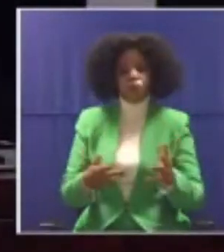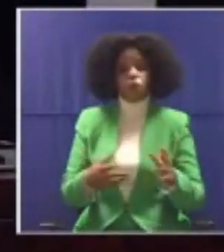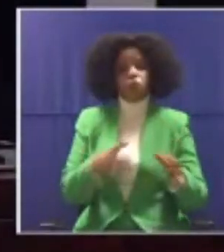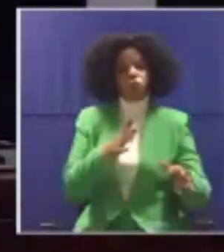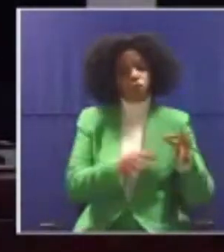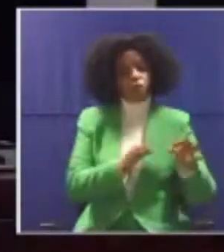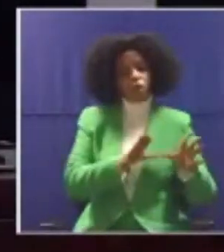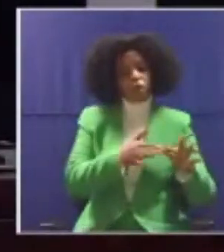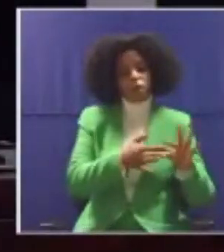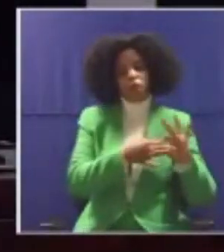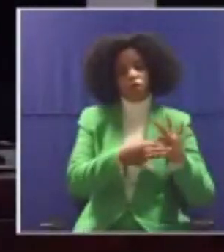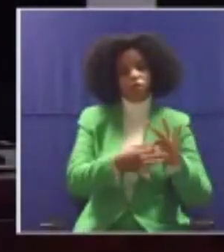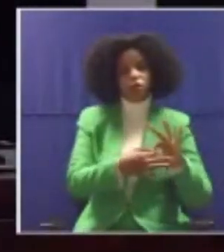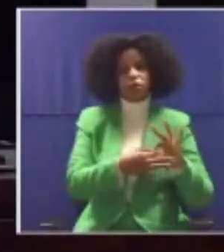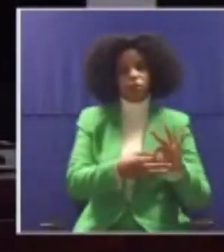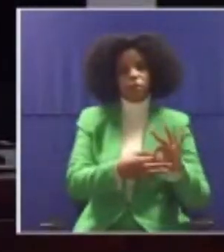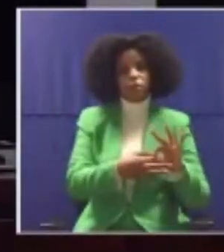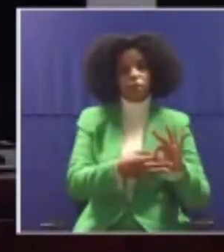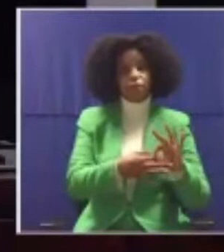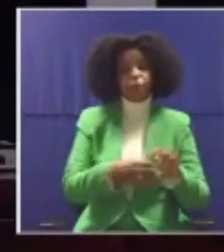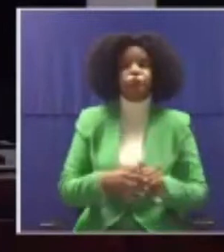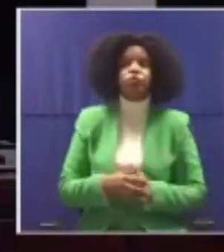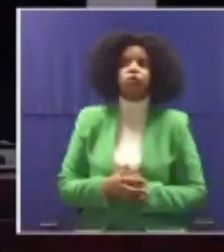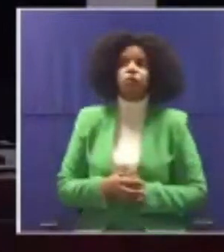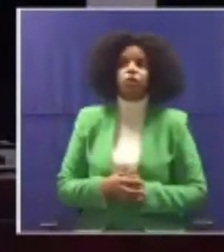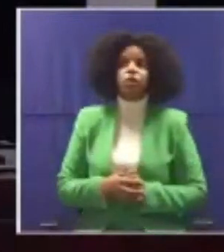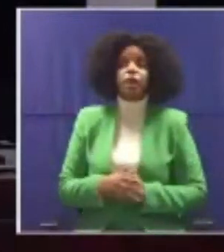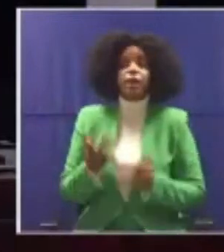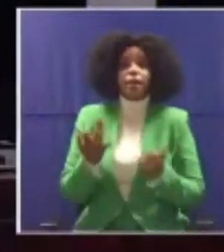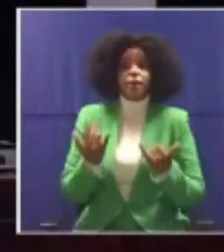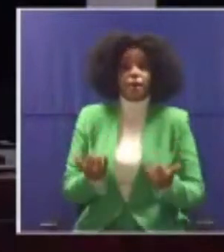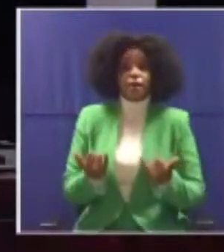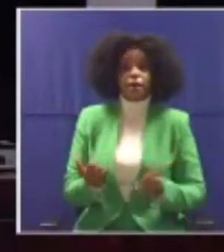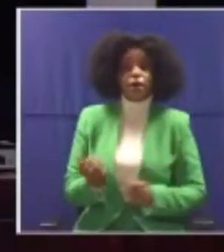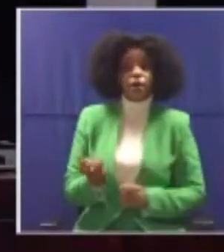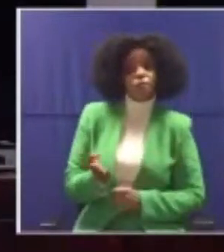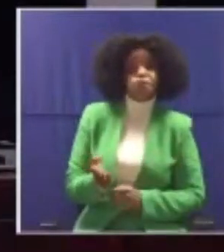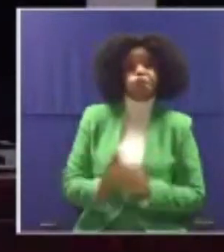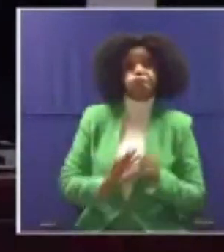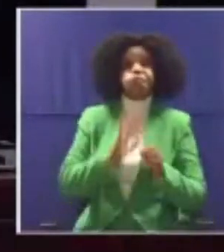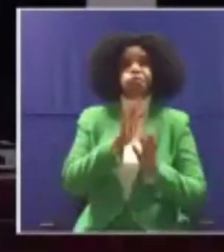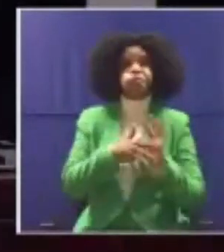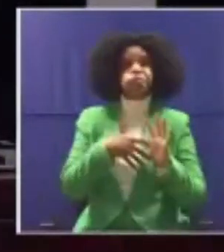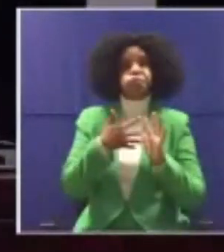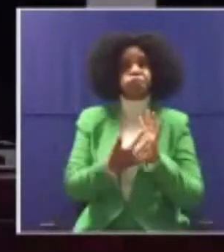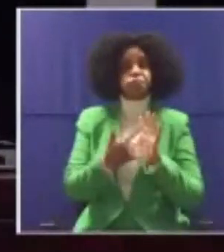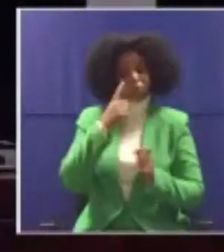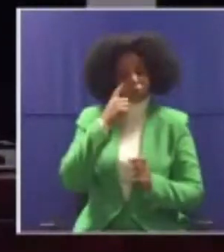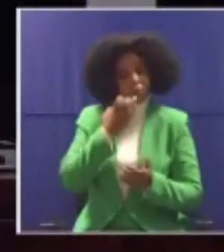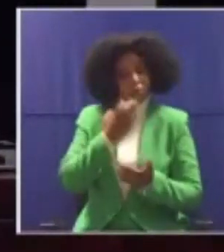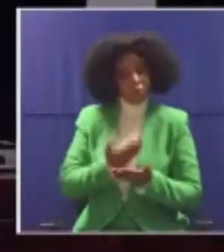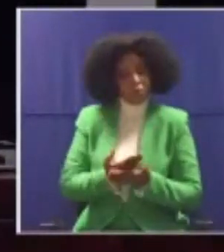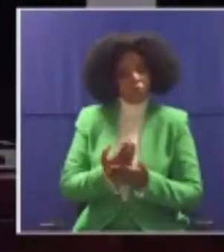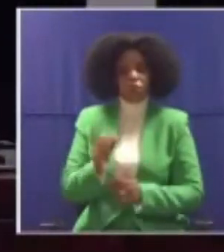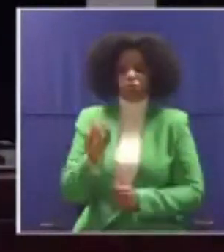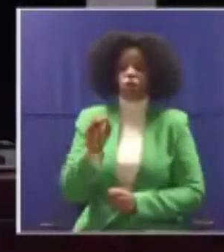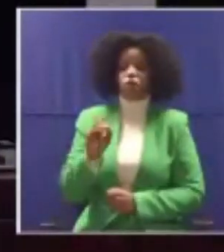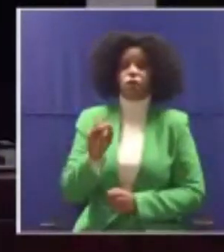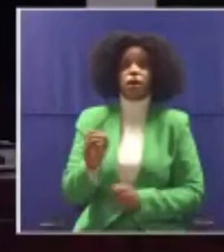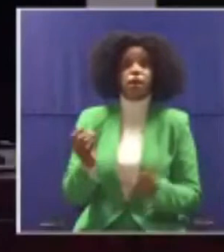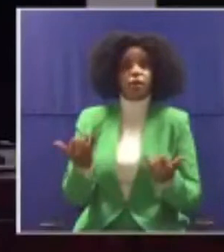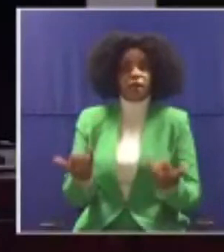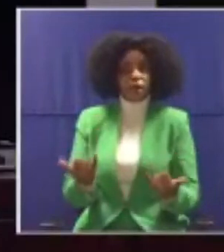previous response that the existing framework has weaknesses. And as a result, we committed to convene a